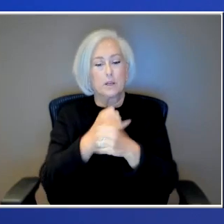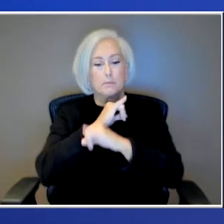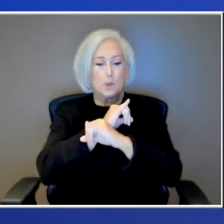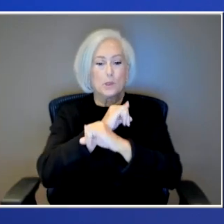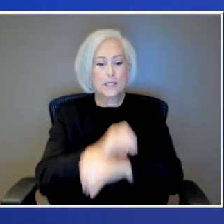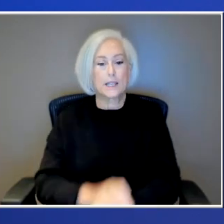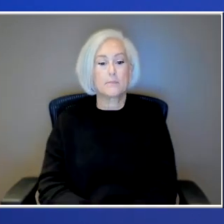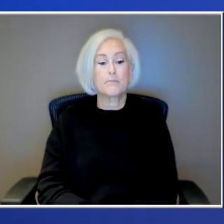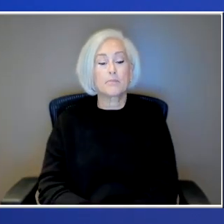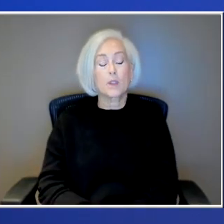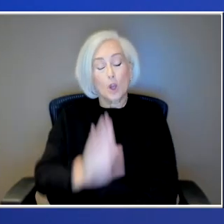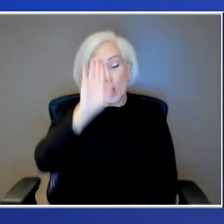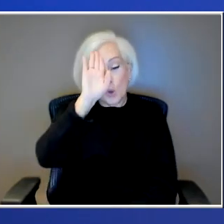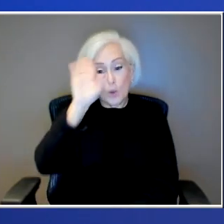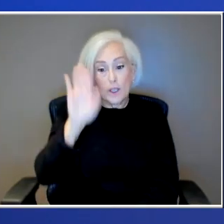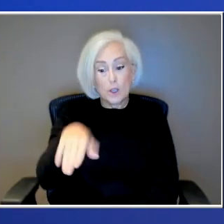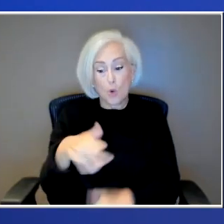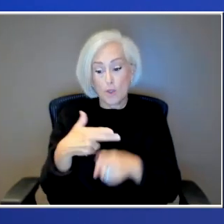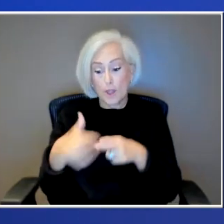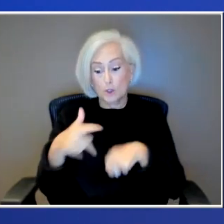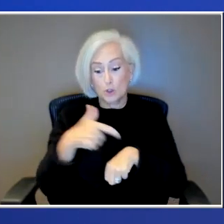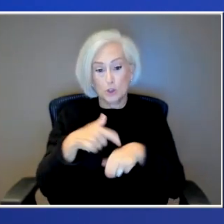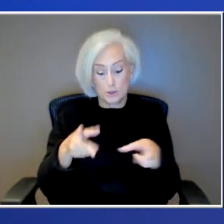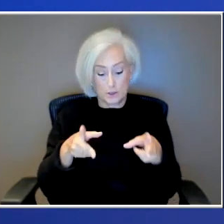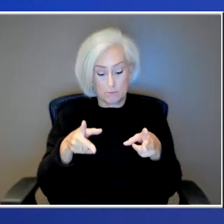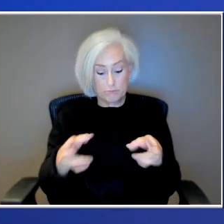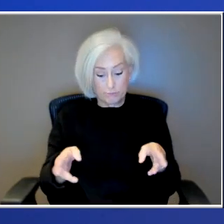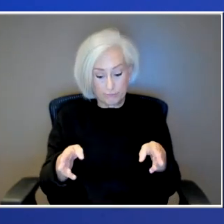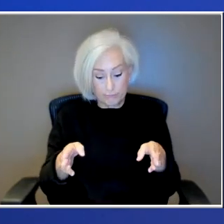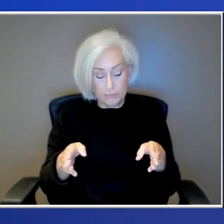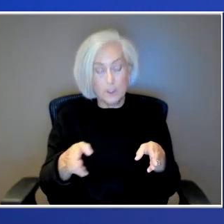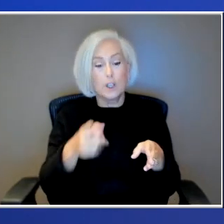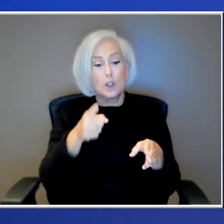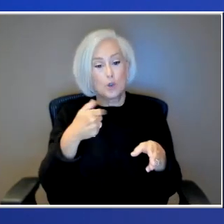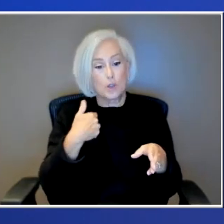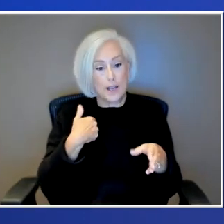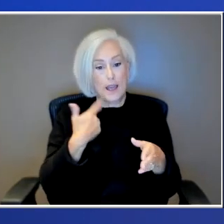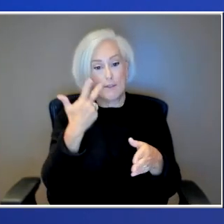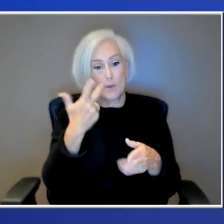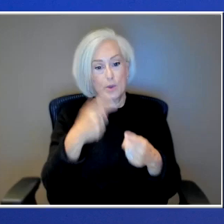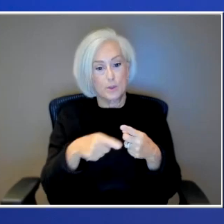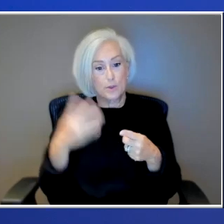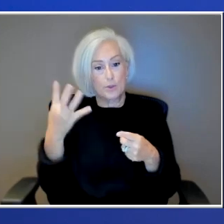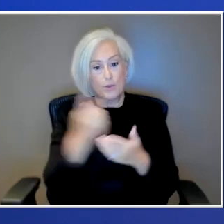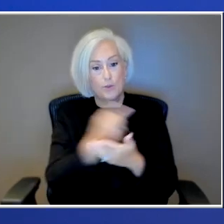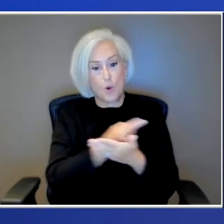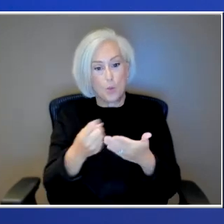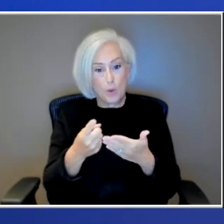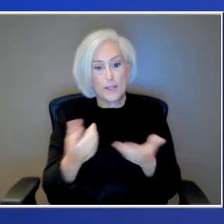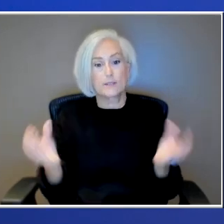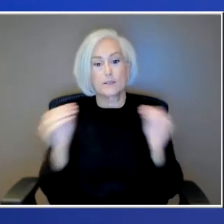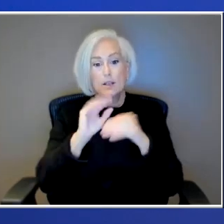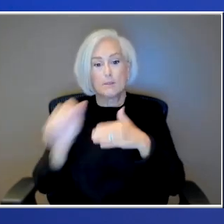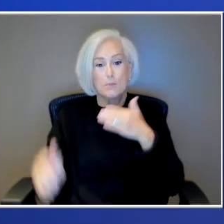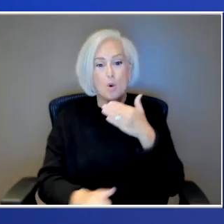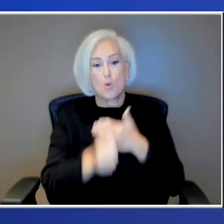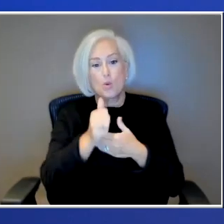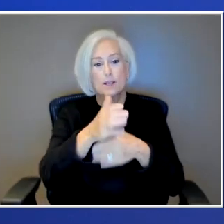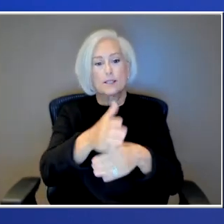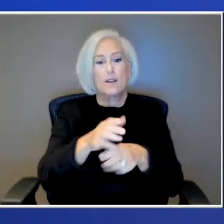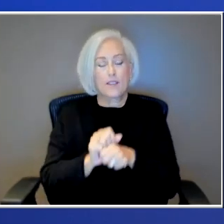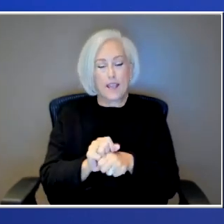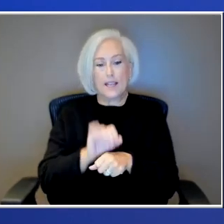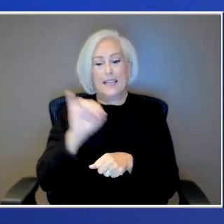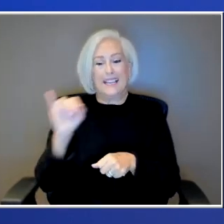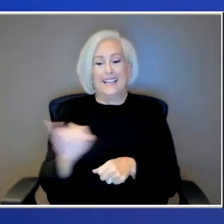short term, you can have 3 or 4 weeks where your risk of even getting infected should you come into contact